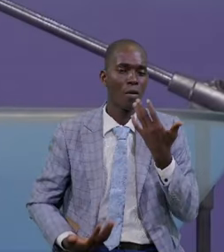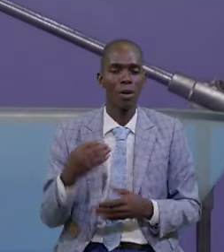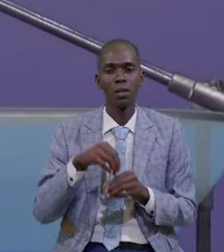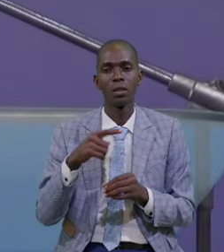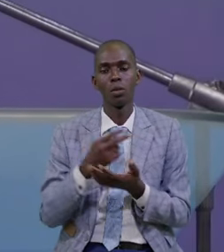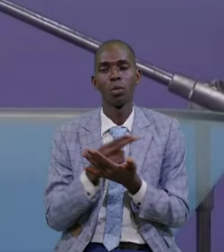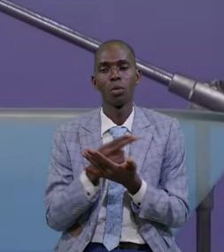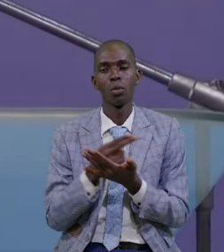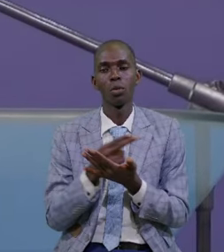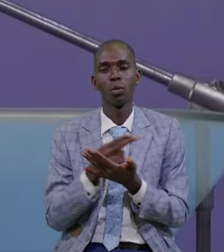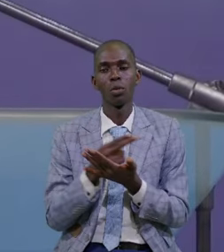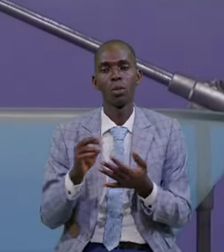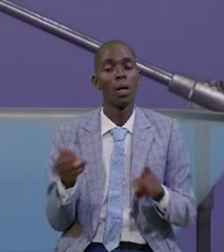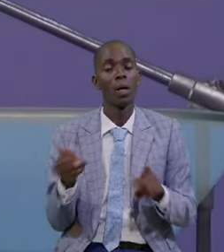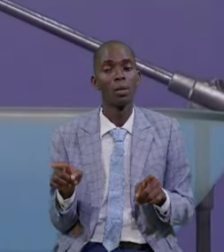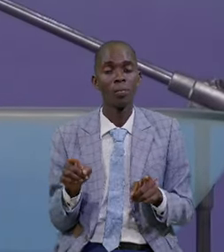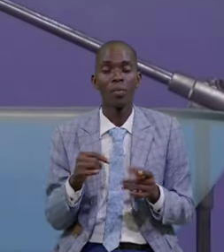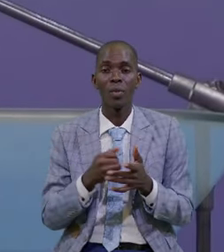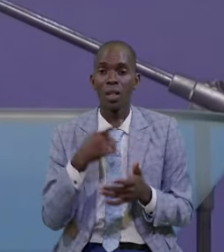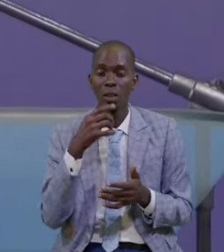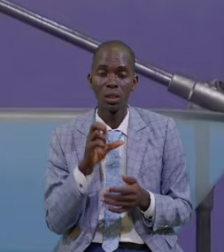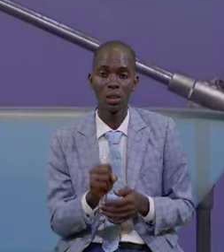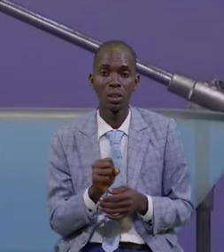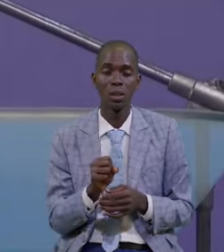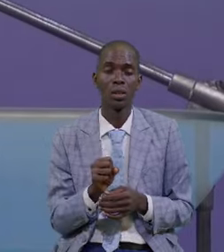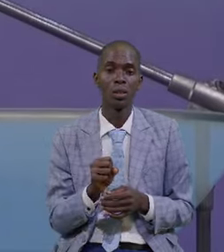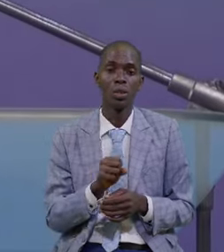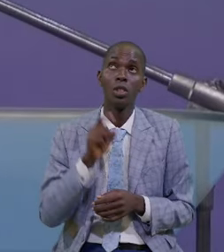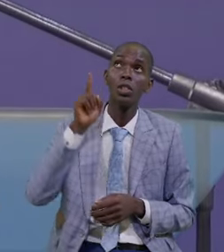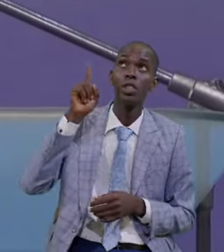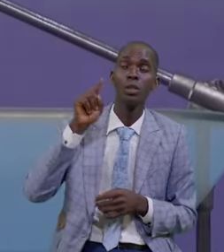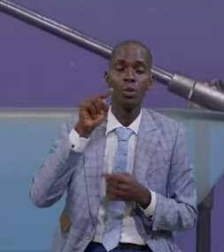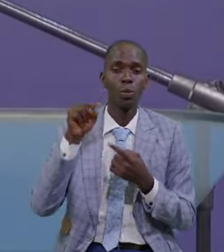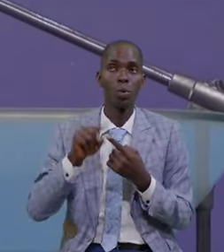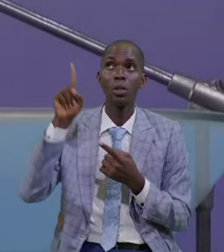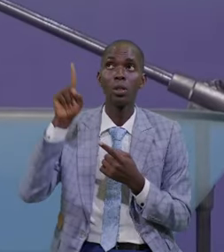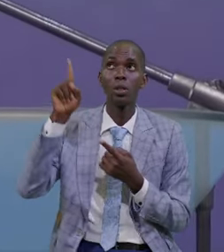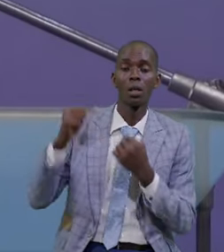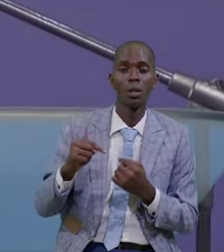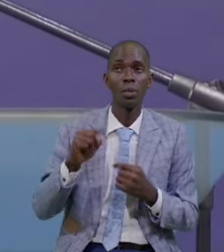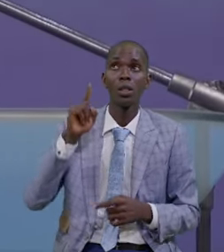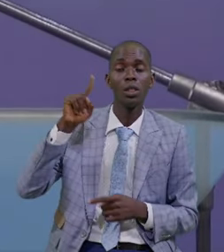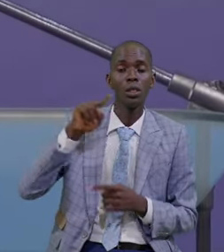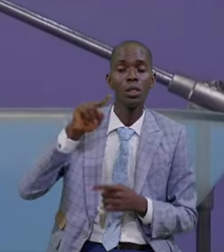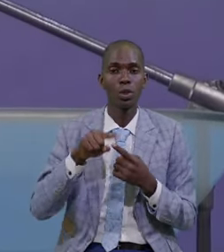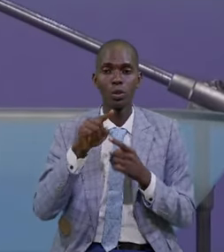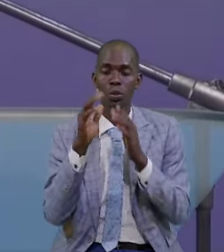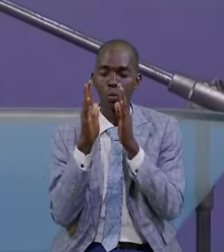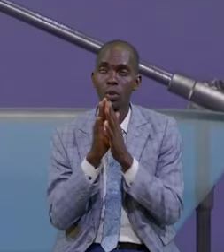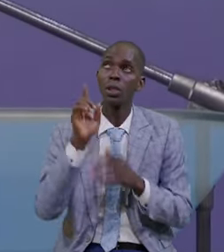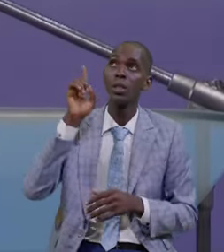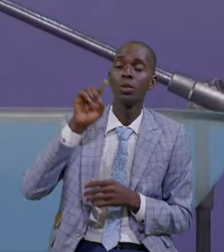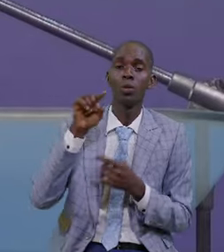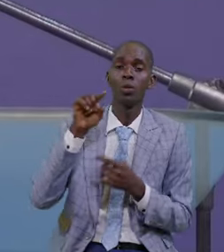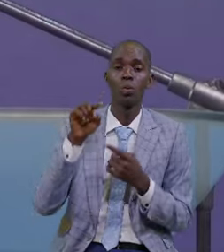Ghost. But it says, he, when he comes, he, when you pray, he, when you desire, he,